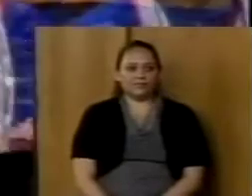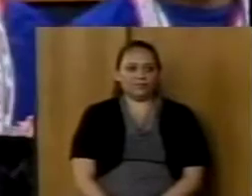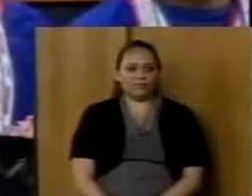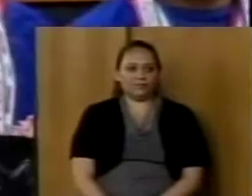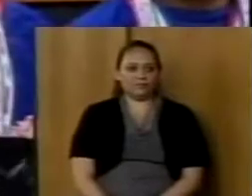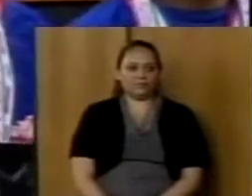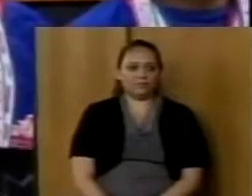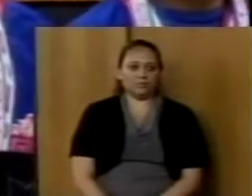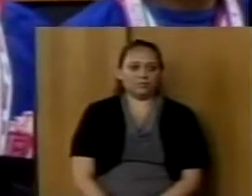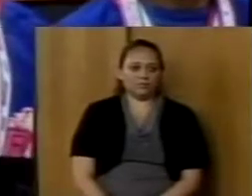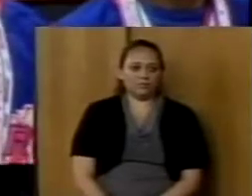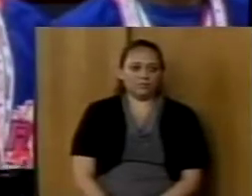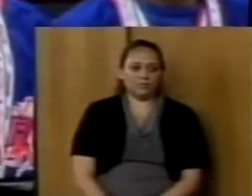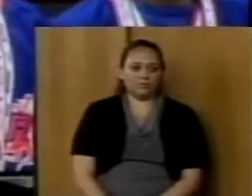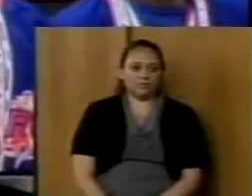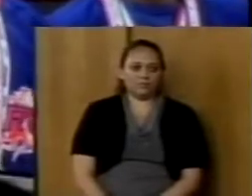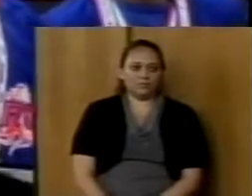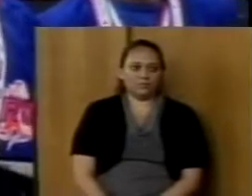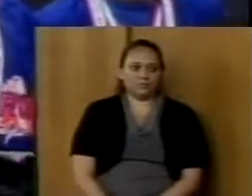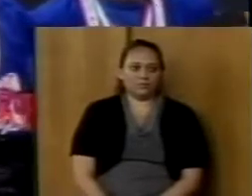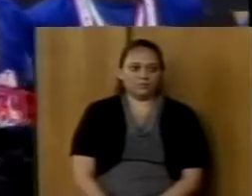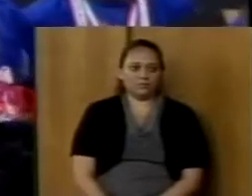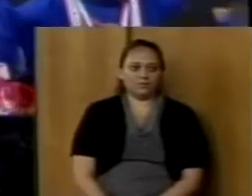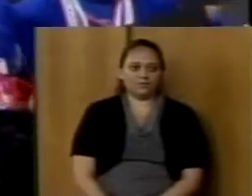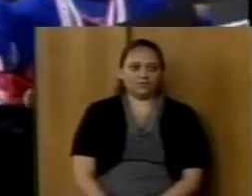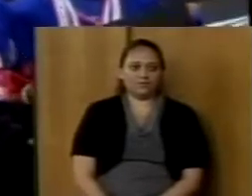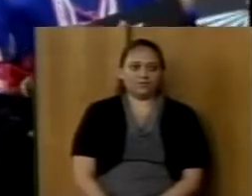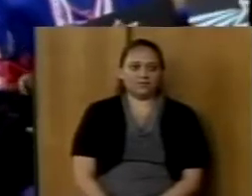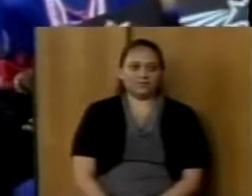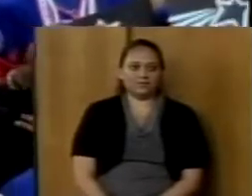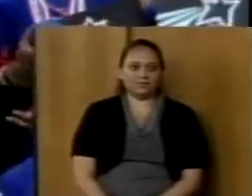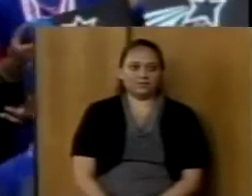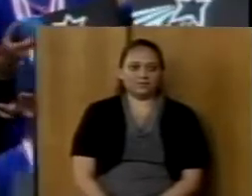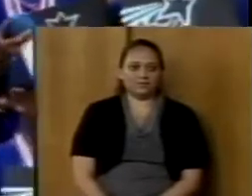Such pretty colors. I like it when kids wear bright.